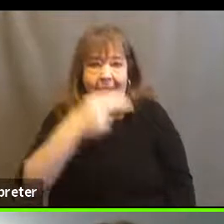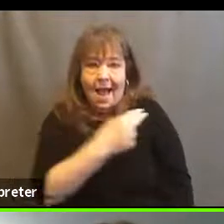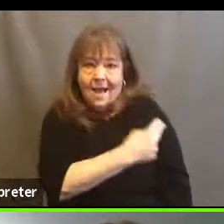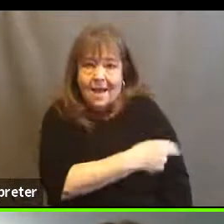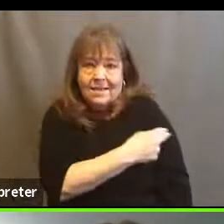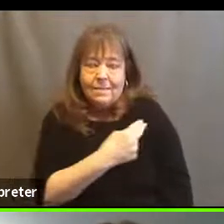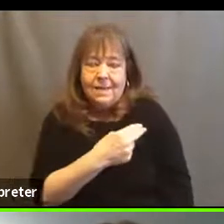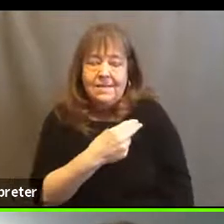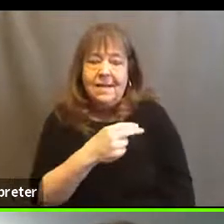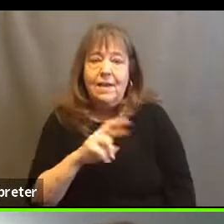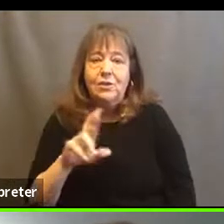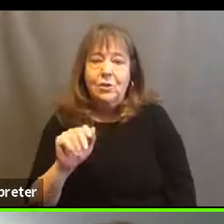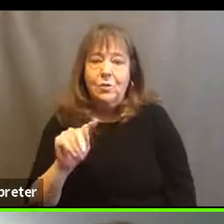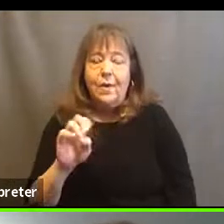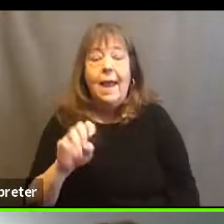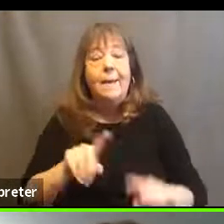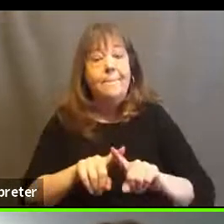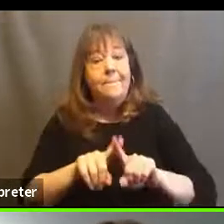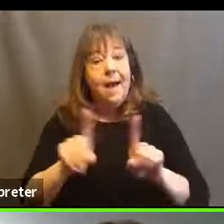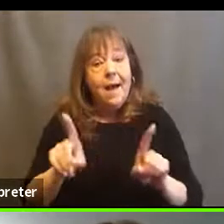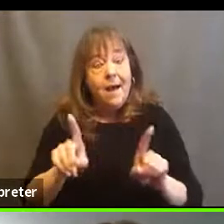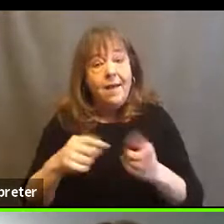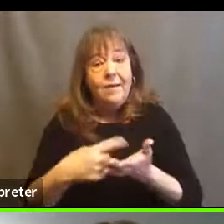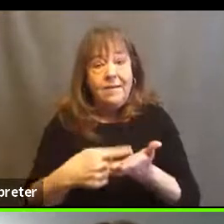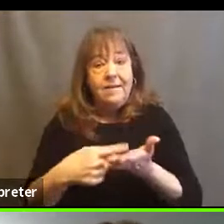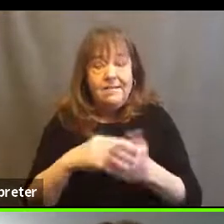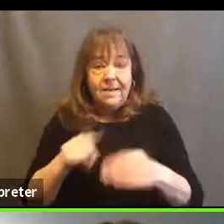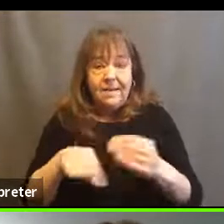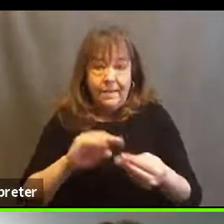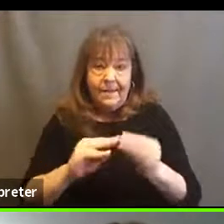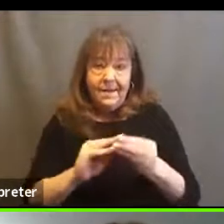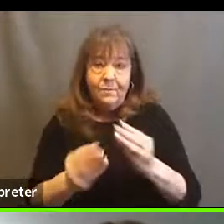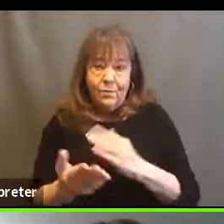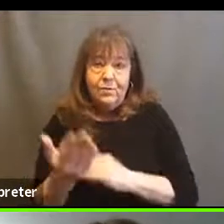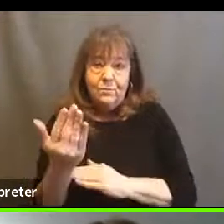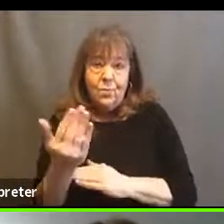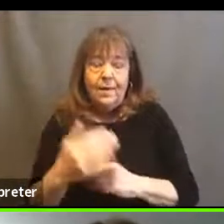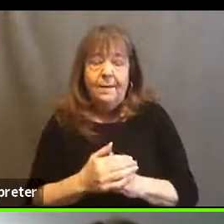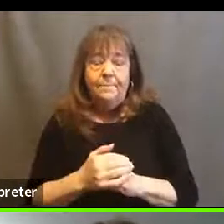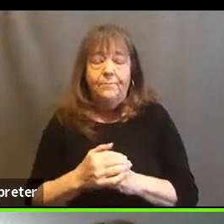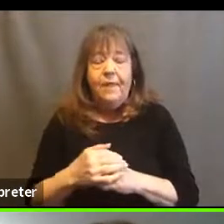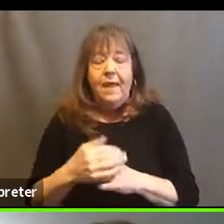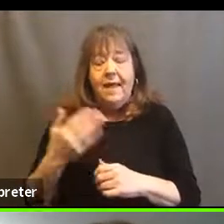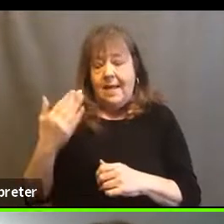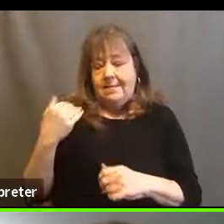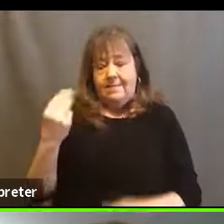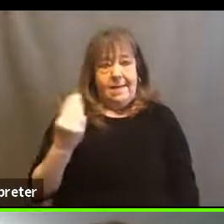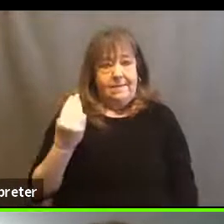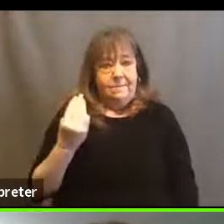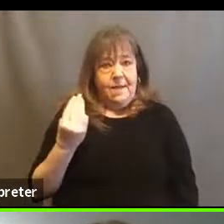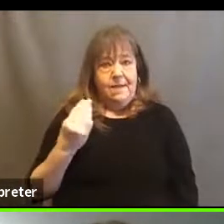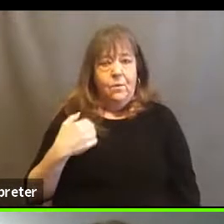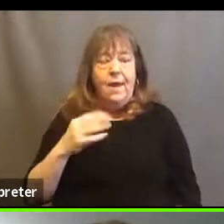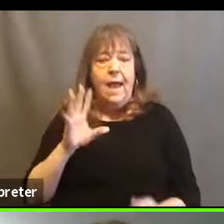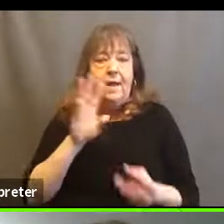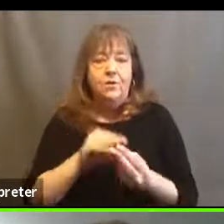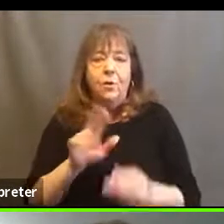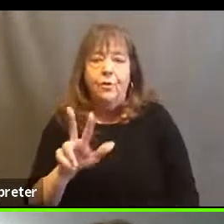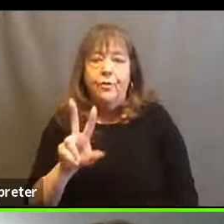hospitalization, I do want to talk about the numbers this morning. As of Monday, there were a total of